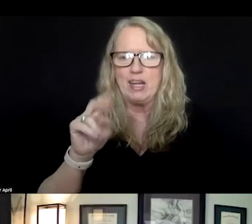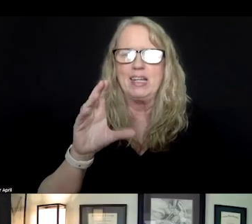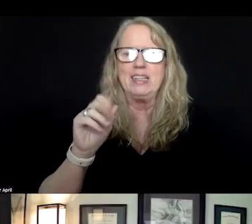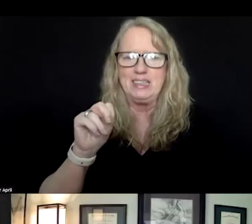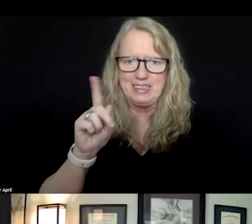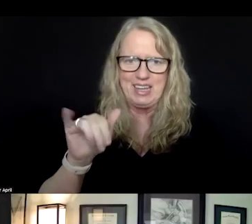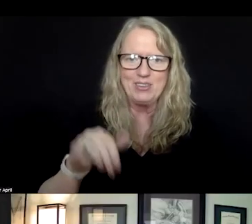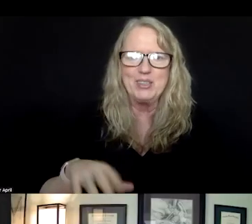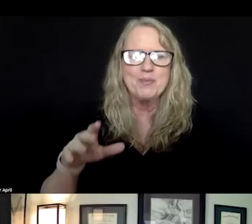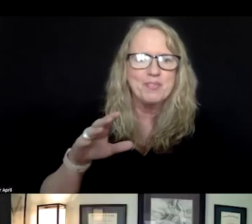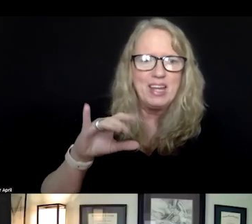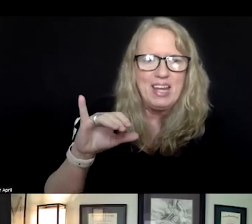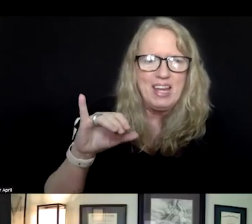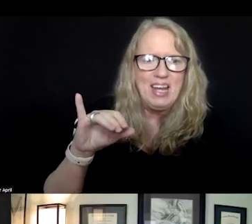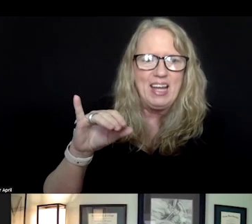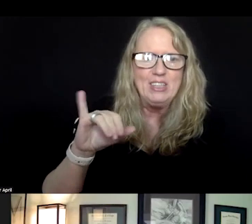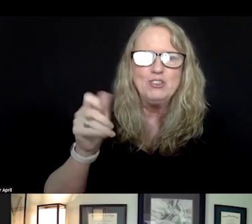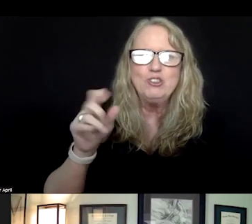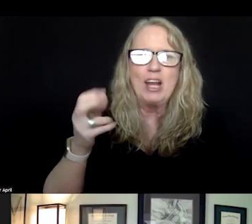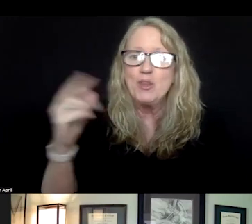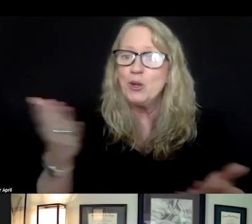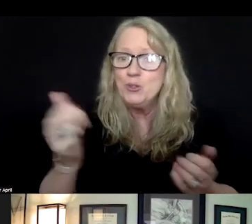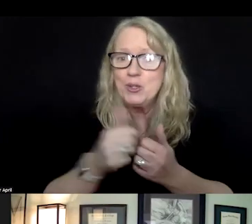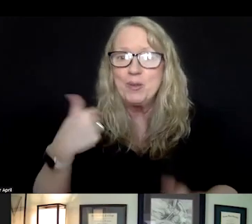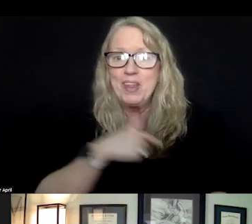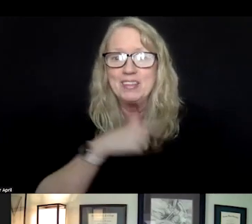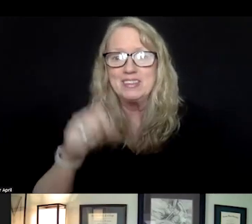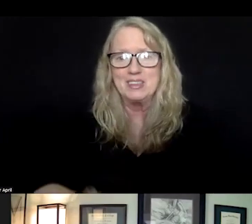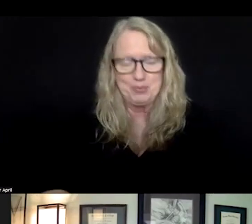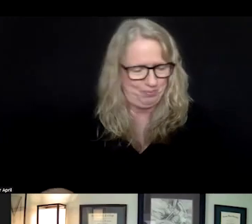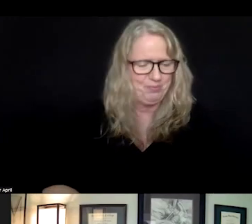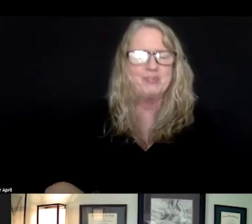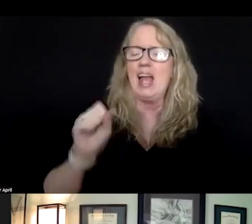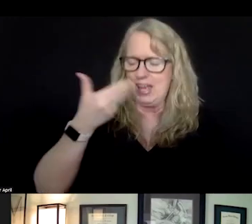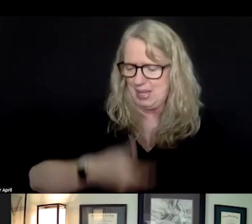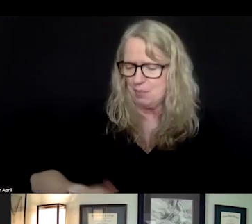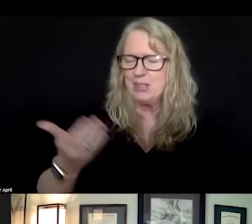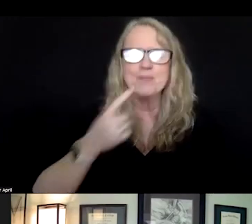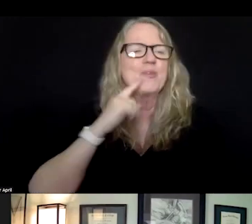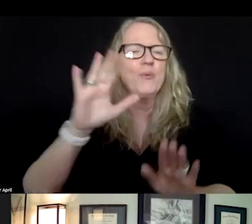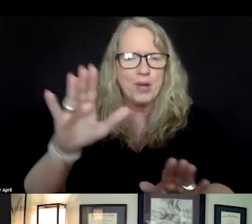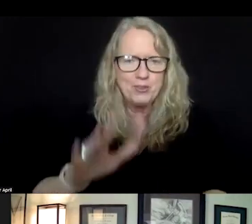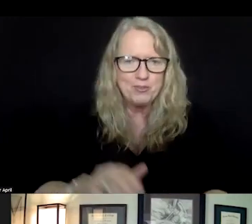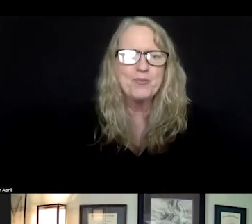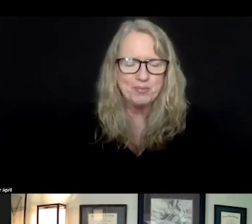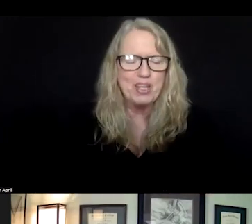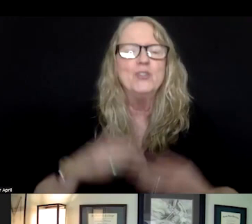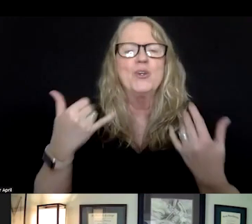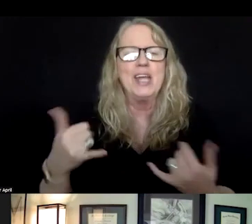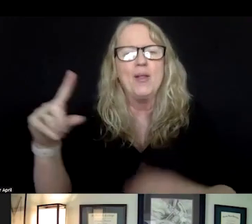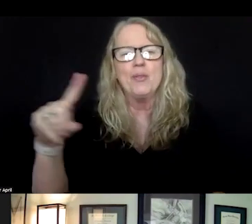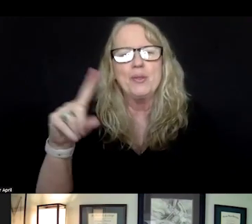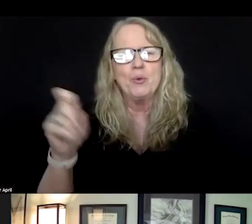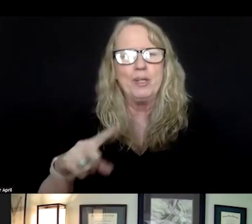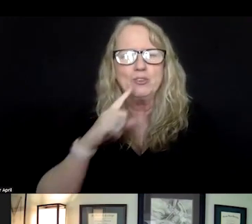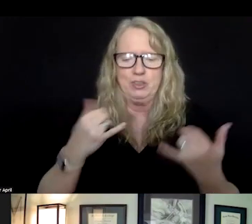Jason, are you here with us? Or Jonathan, I'm sorry, are you here with us? I am, thank you. Wonderful. So the question we've got today for